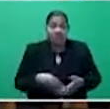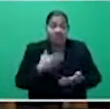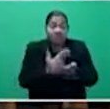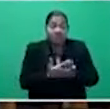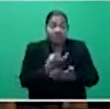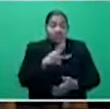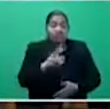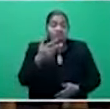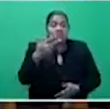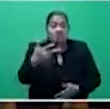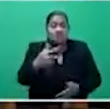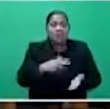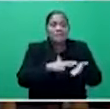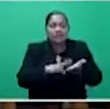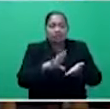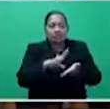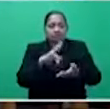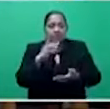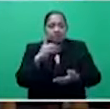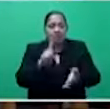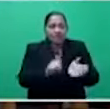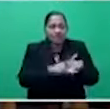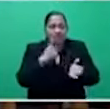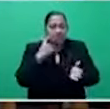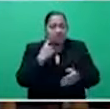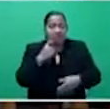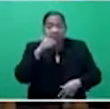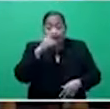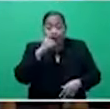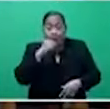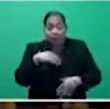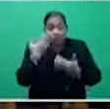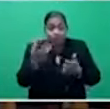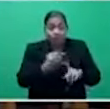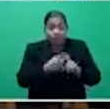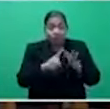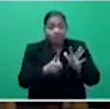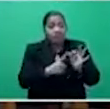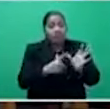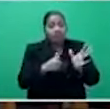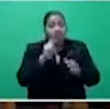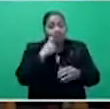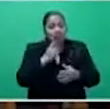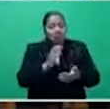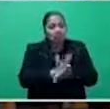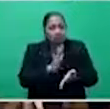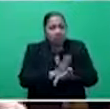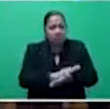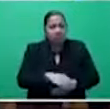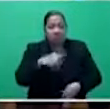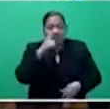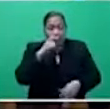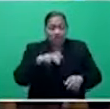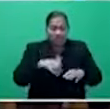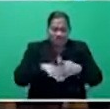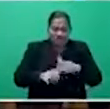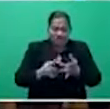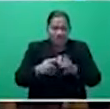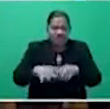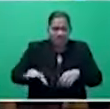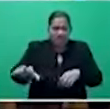mean? Honourable Kepa would be happy to know. People living in Korobo, towards Korobo and other places in Nassori that currently don't have reticulated water